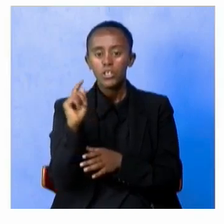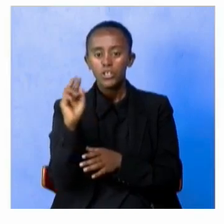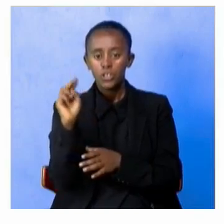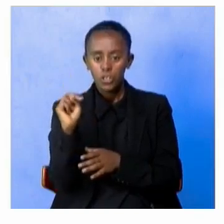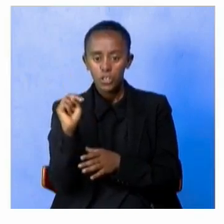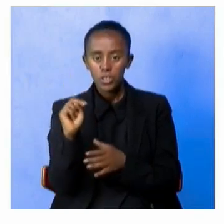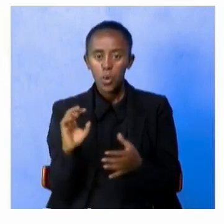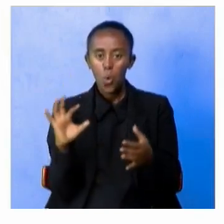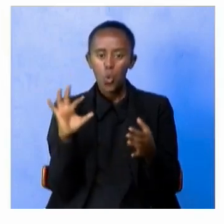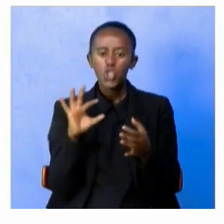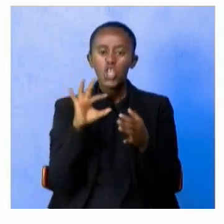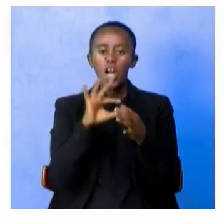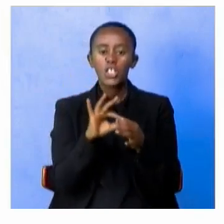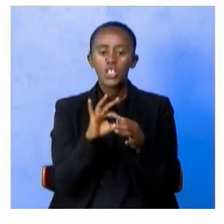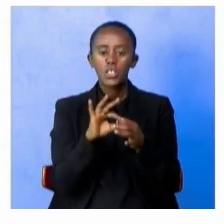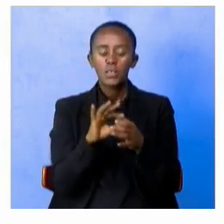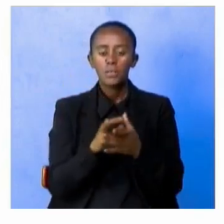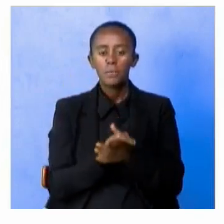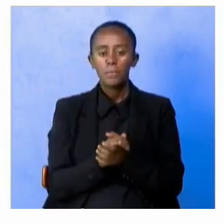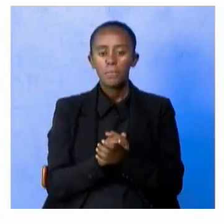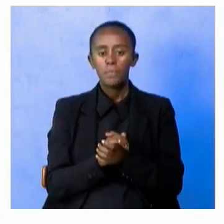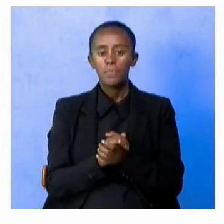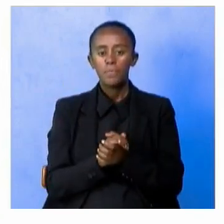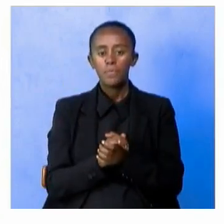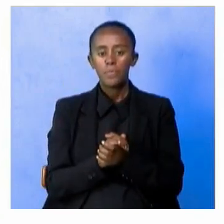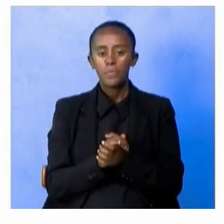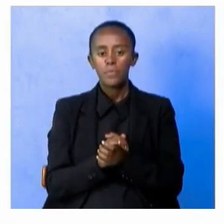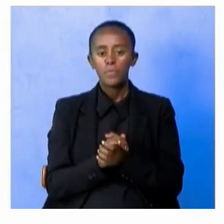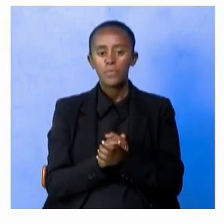all of these are